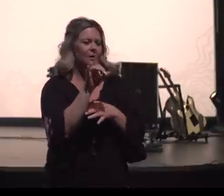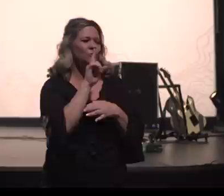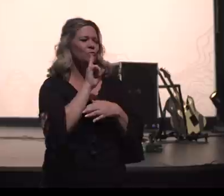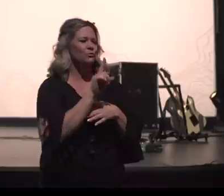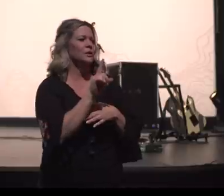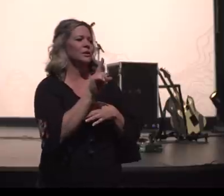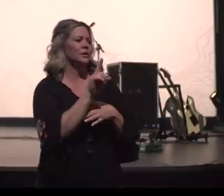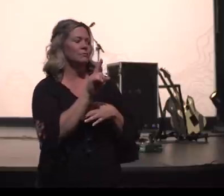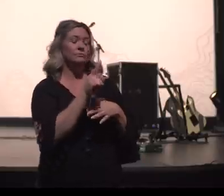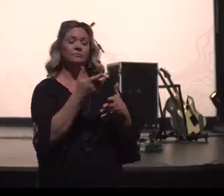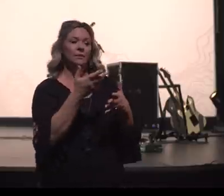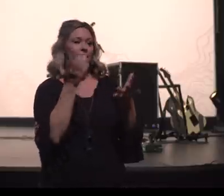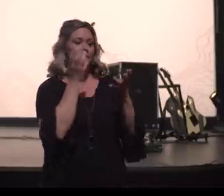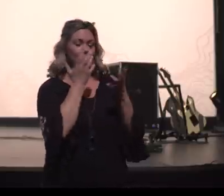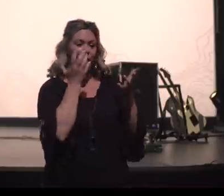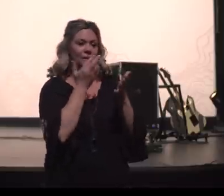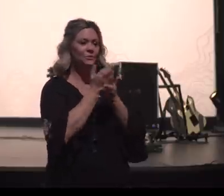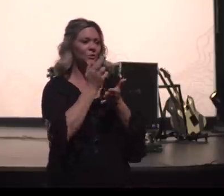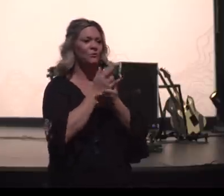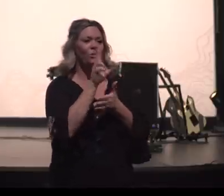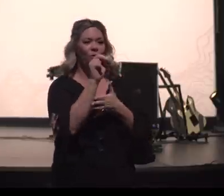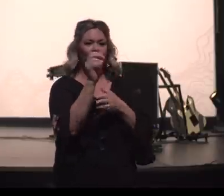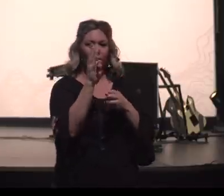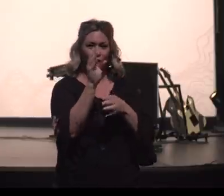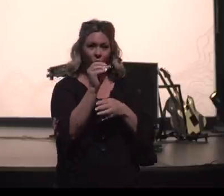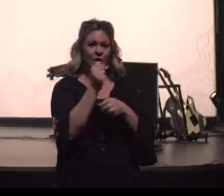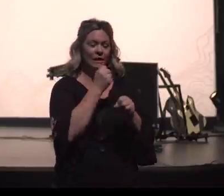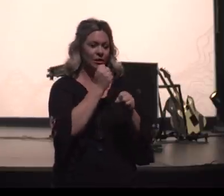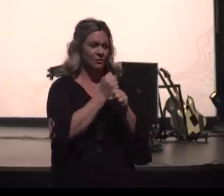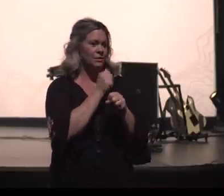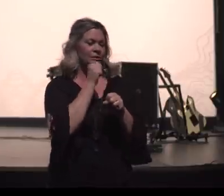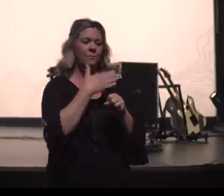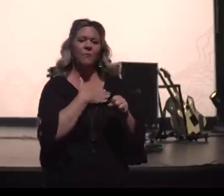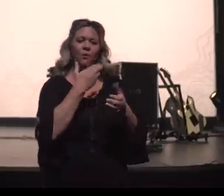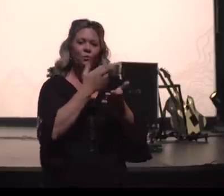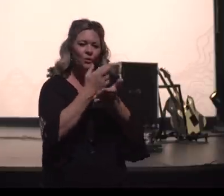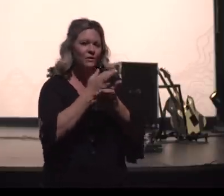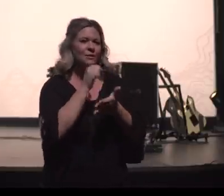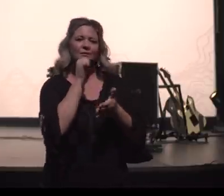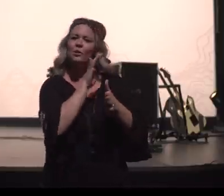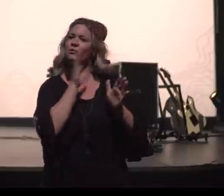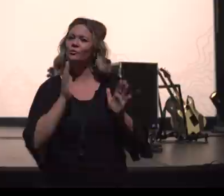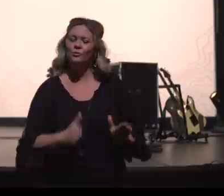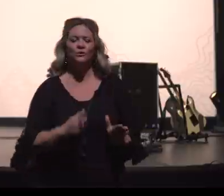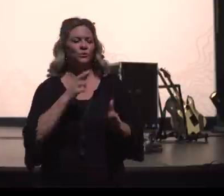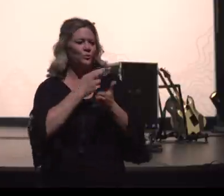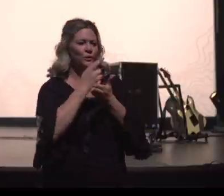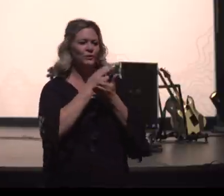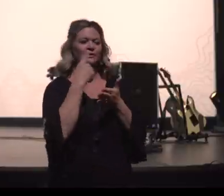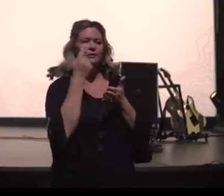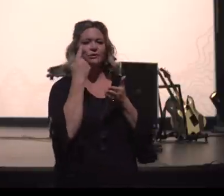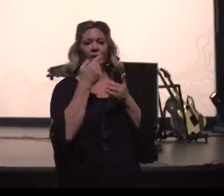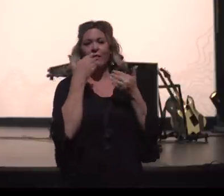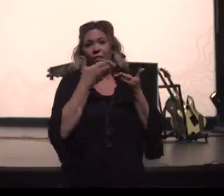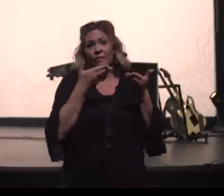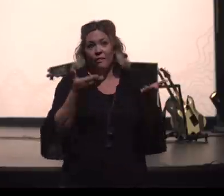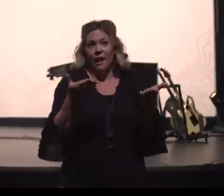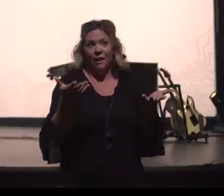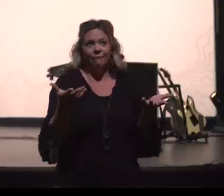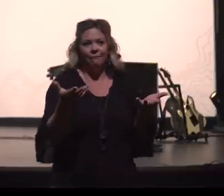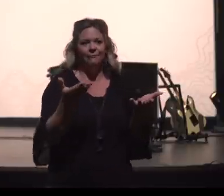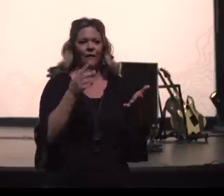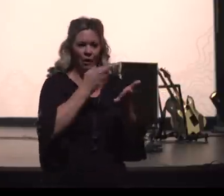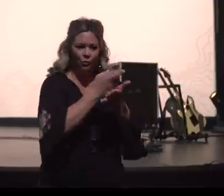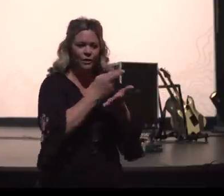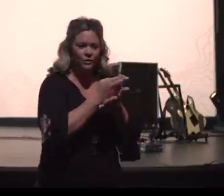of groundbreaking research over the past 30 to 40 years, and this isn't my research, this isn't Christian research, this is just a thing research,